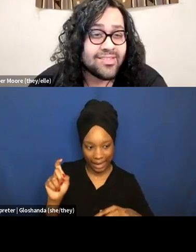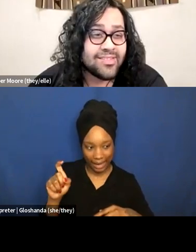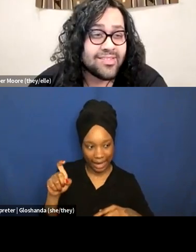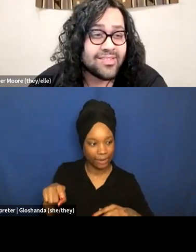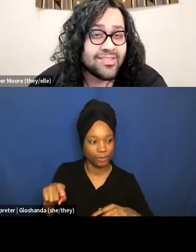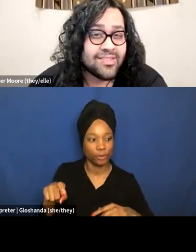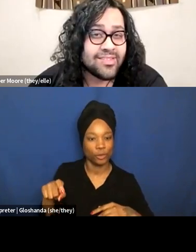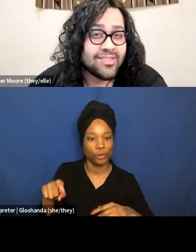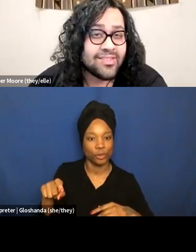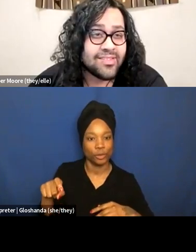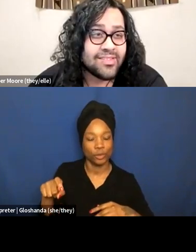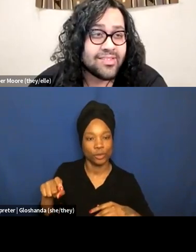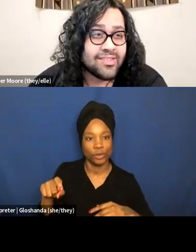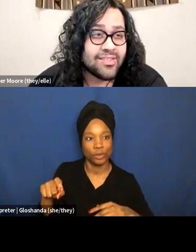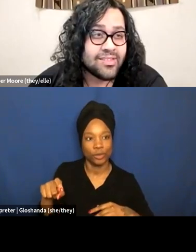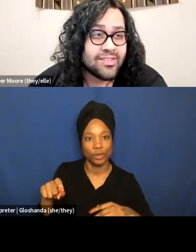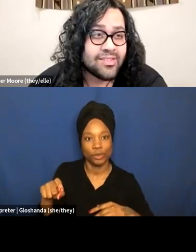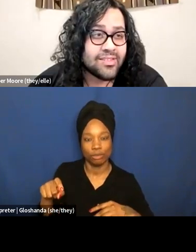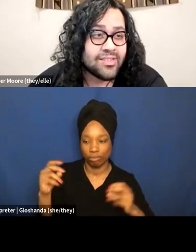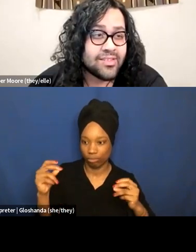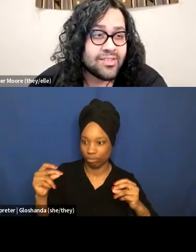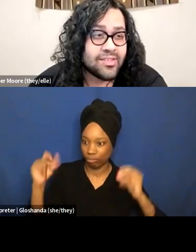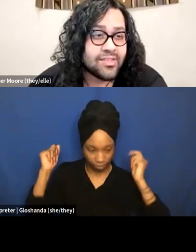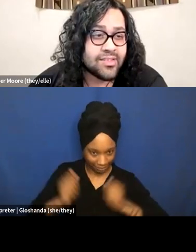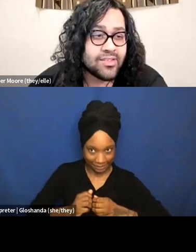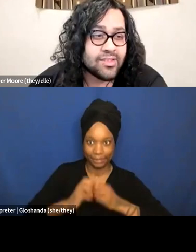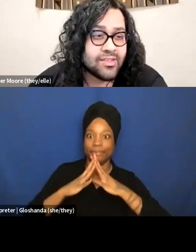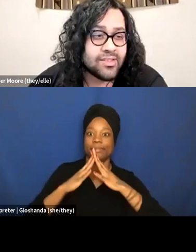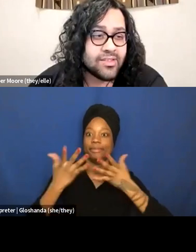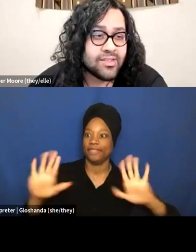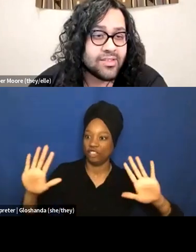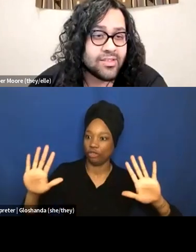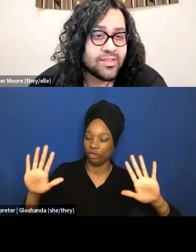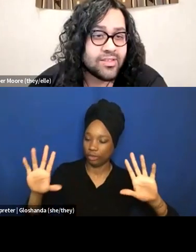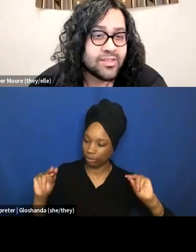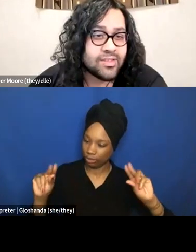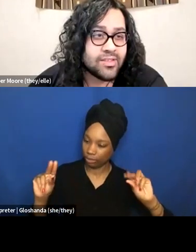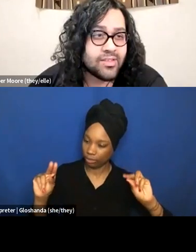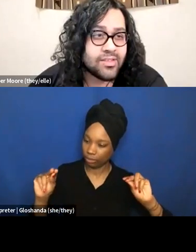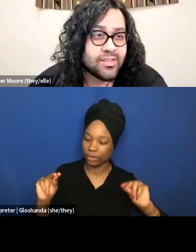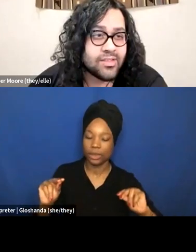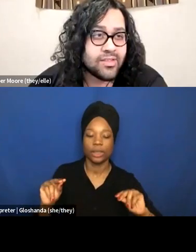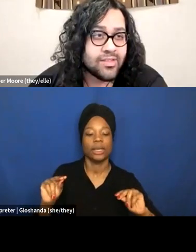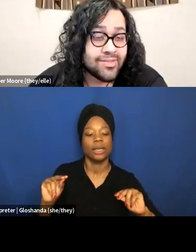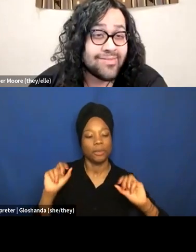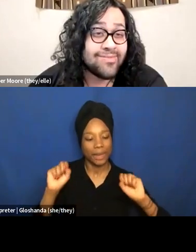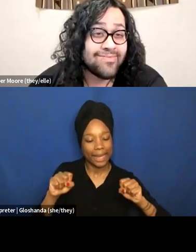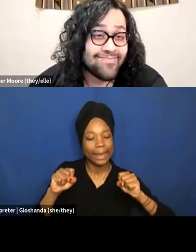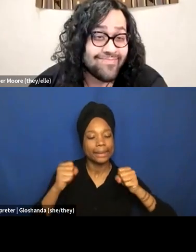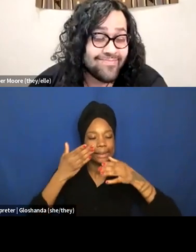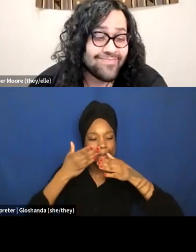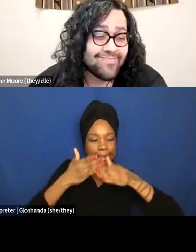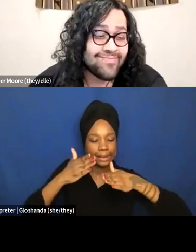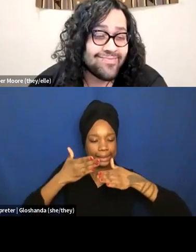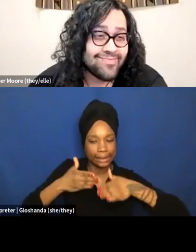kind of a build out immediately of the work, as was stating, you know, how can it be broken down